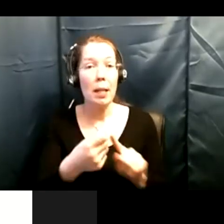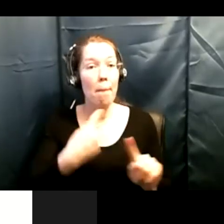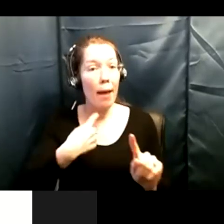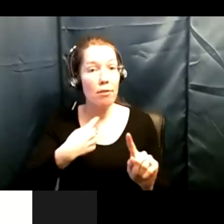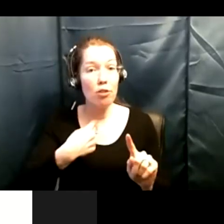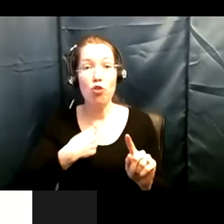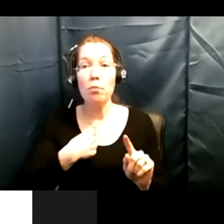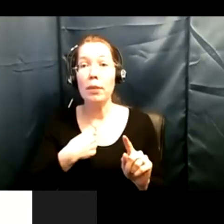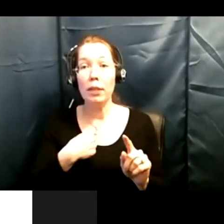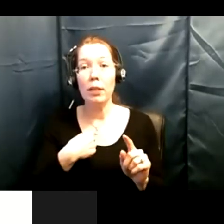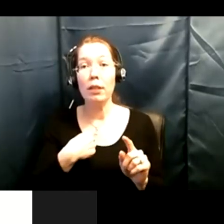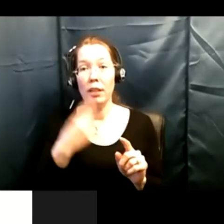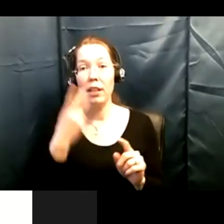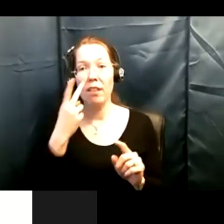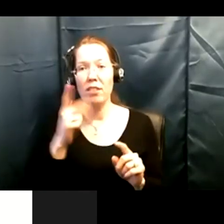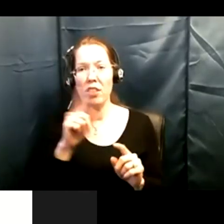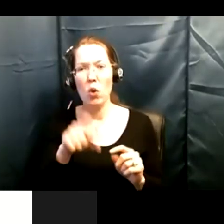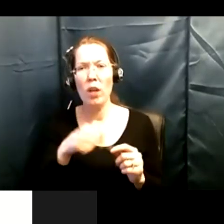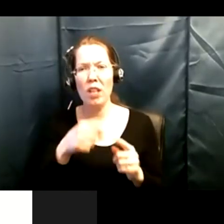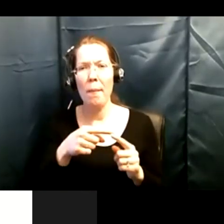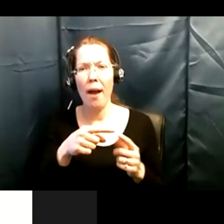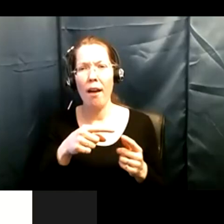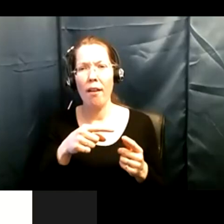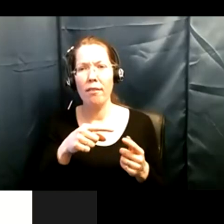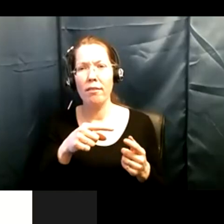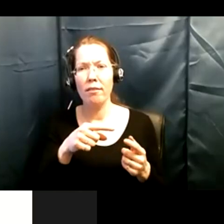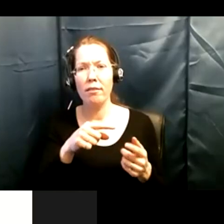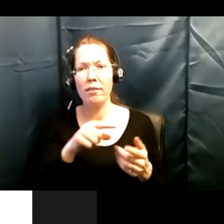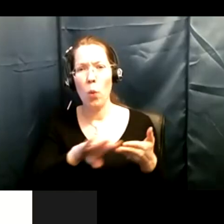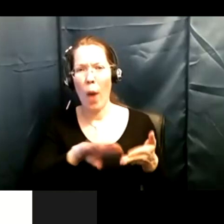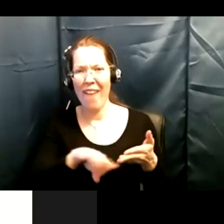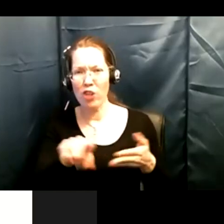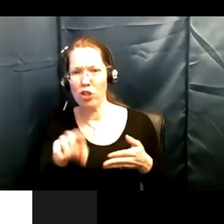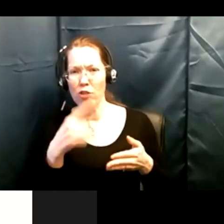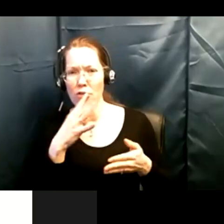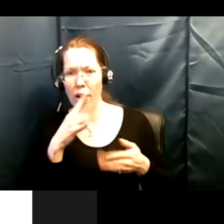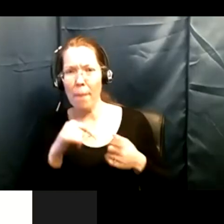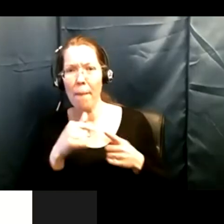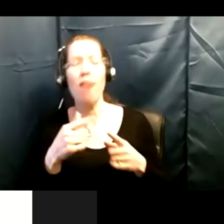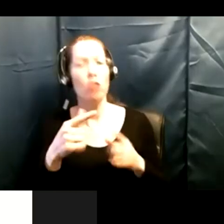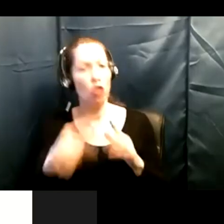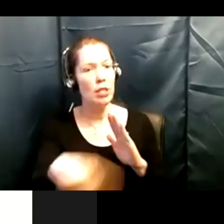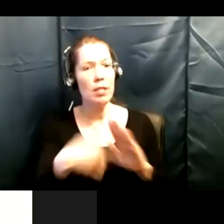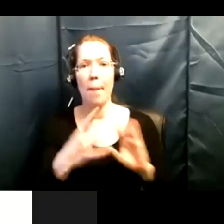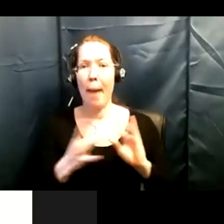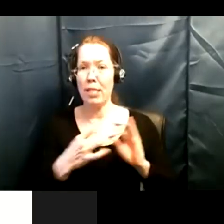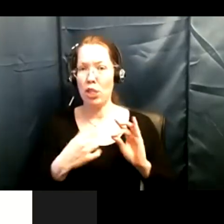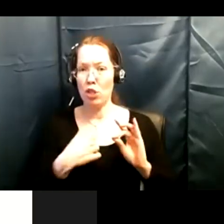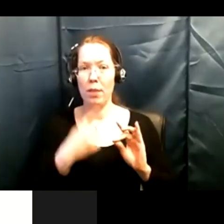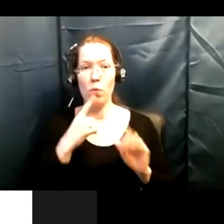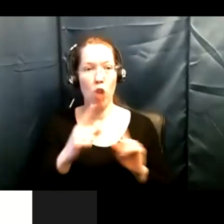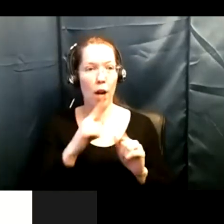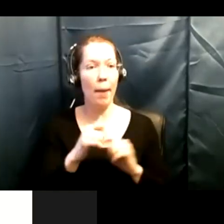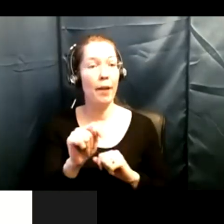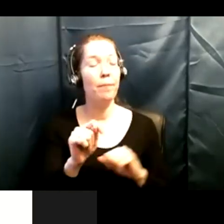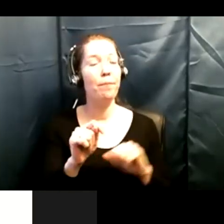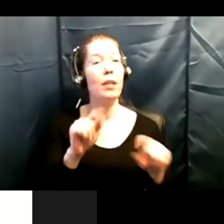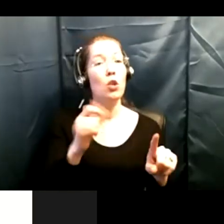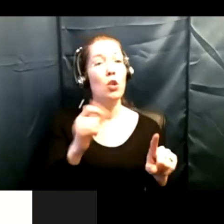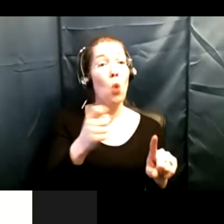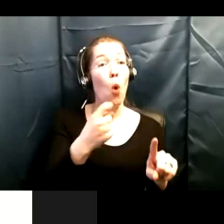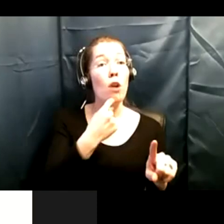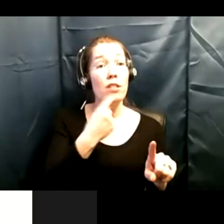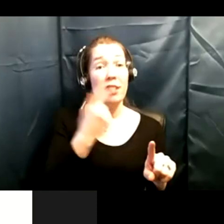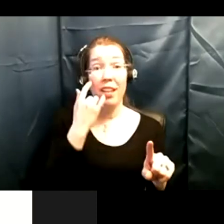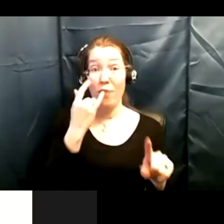I need a question about waiver. Just message me and we'll talk about it. Yeah, and by the way, if anyone has